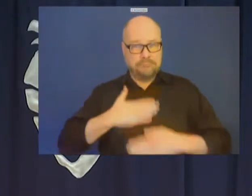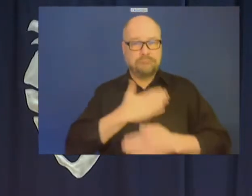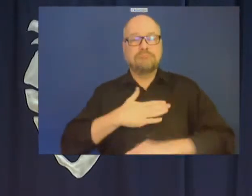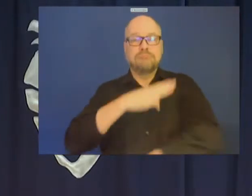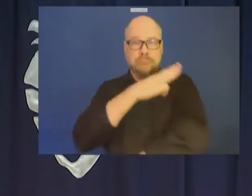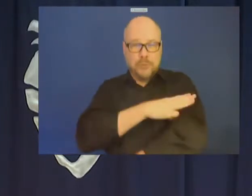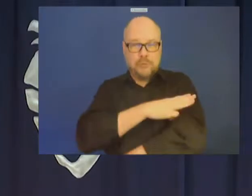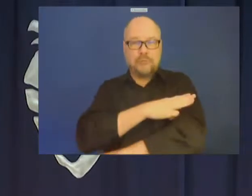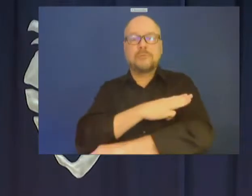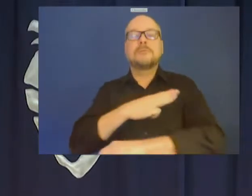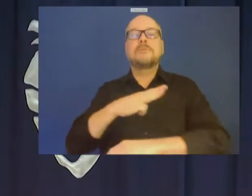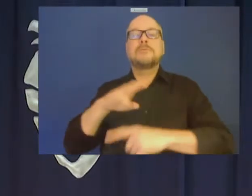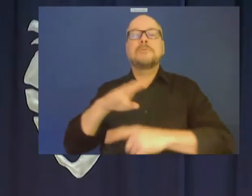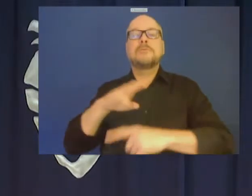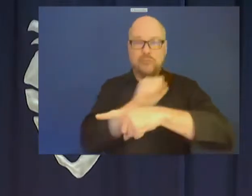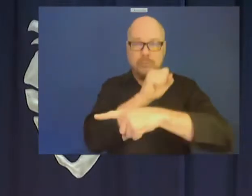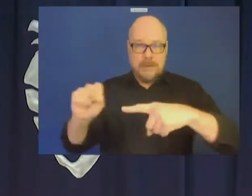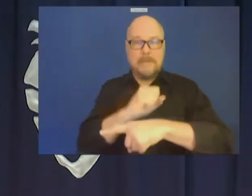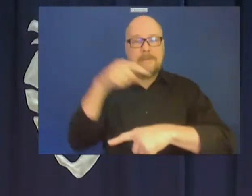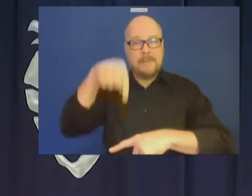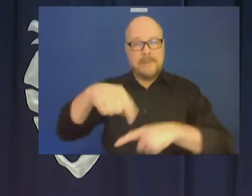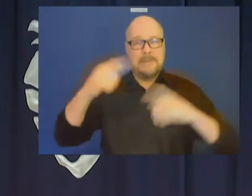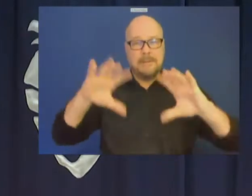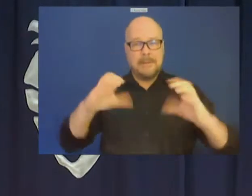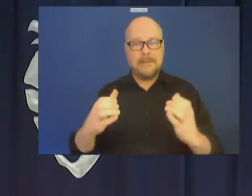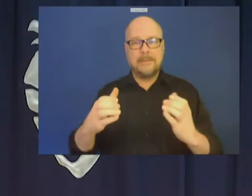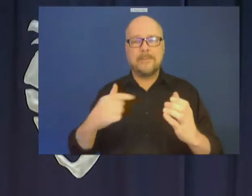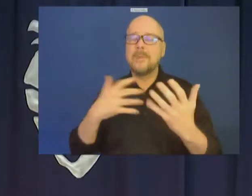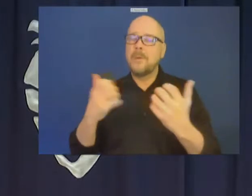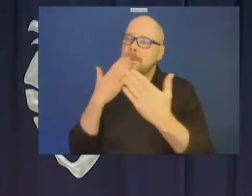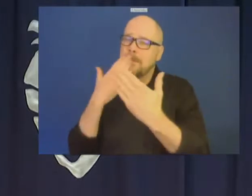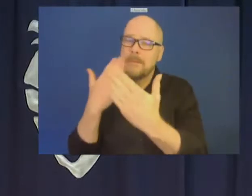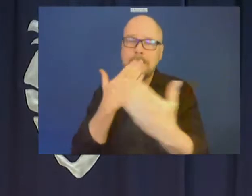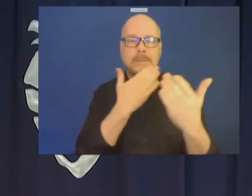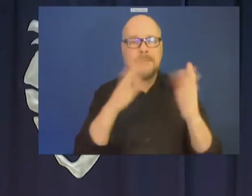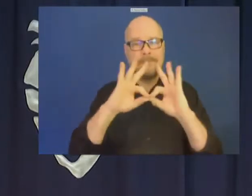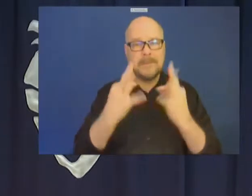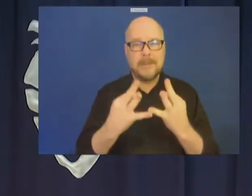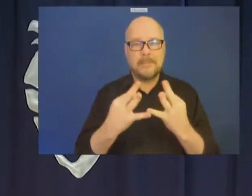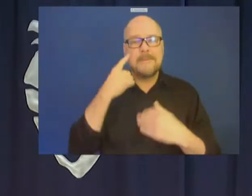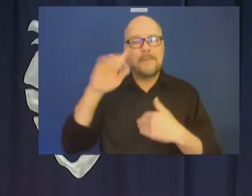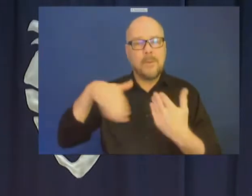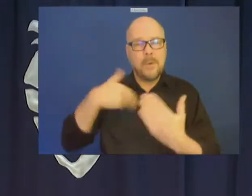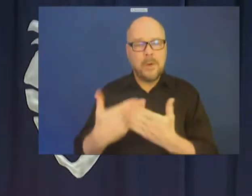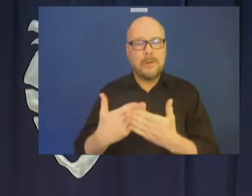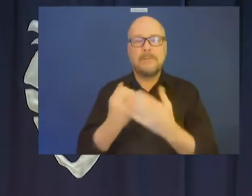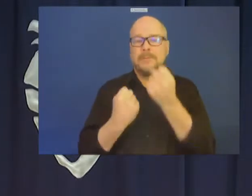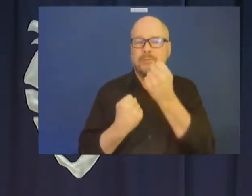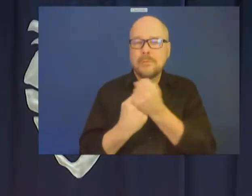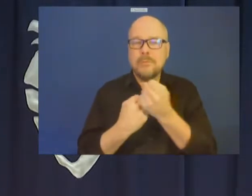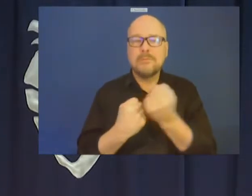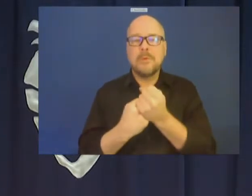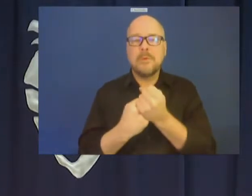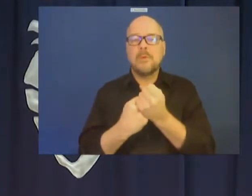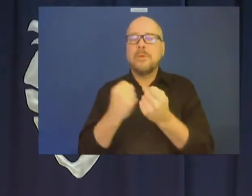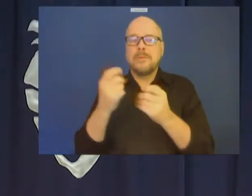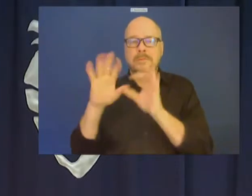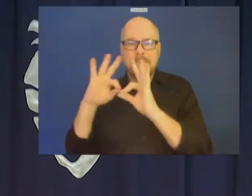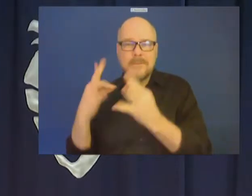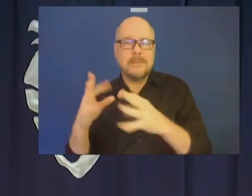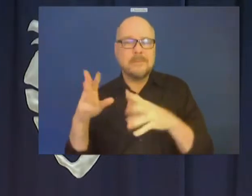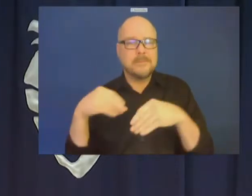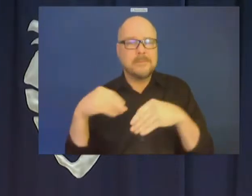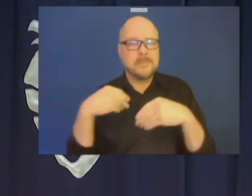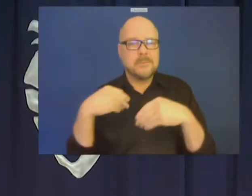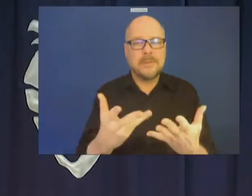Recruit Class. I want to thank the families for all the support you've given your loved ones over the past 6 months. I also want you to